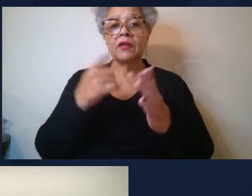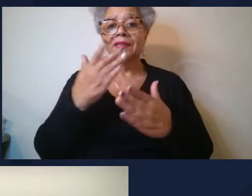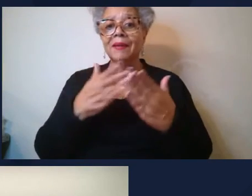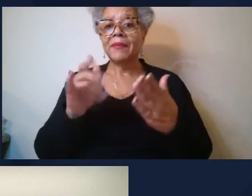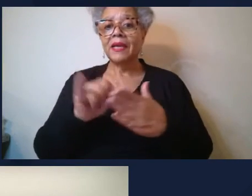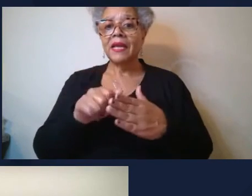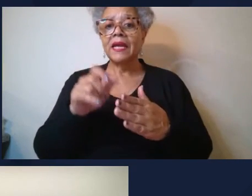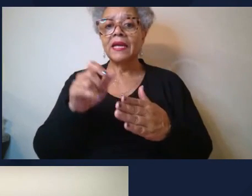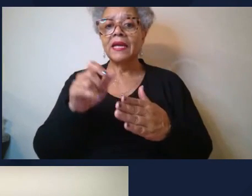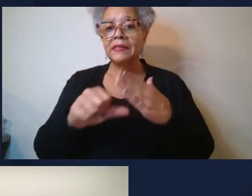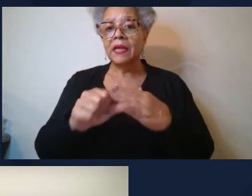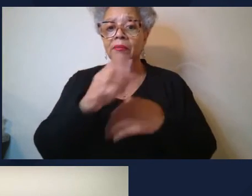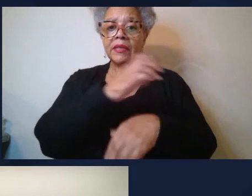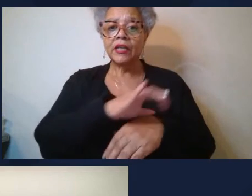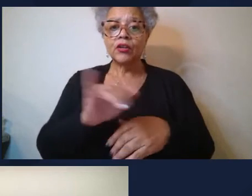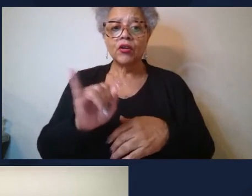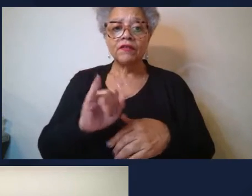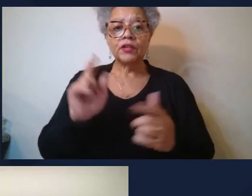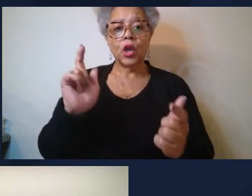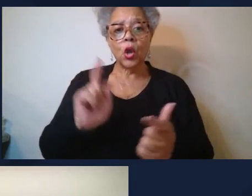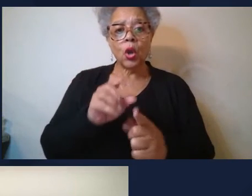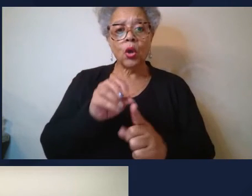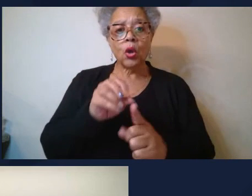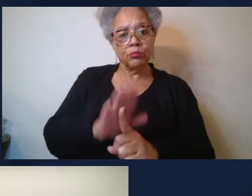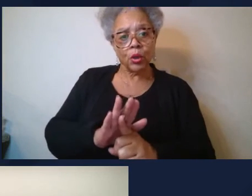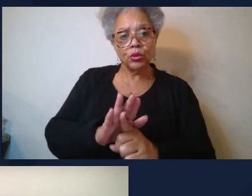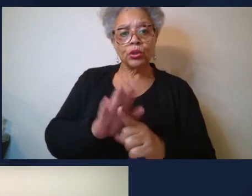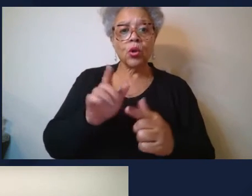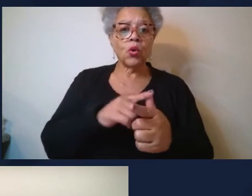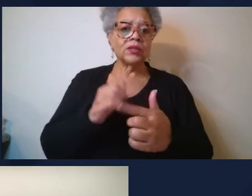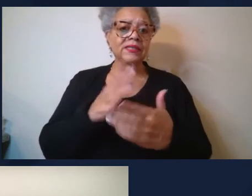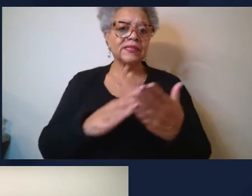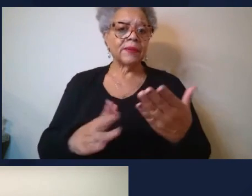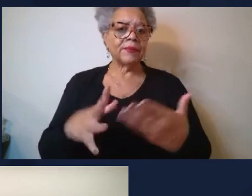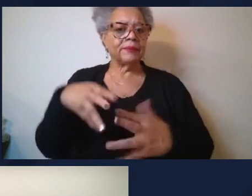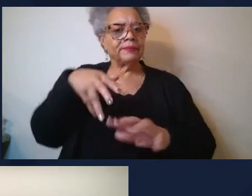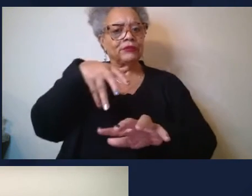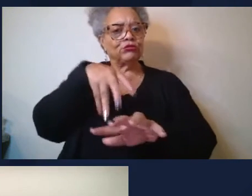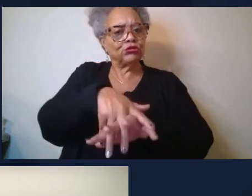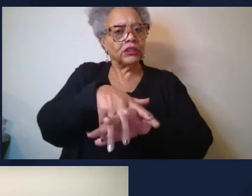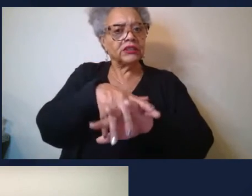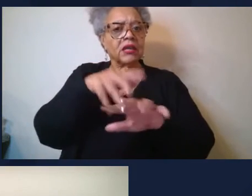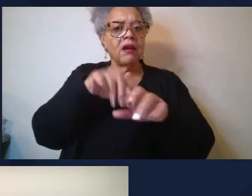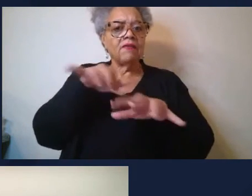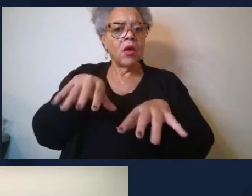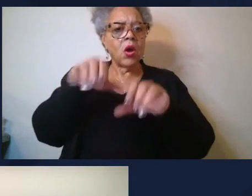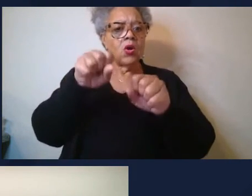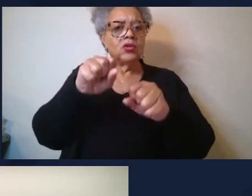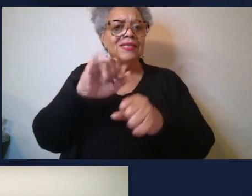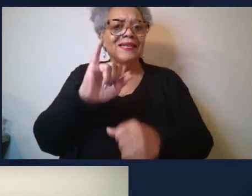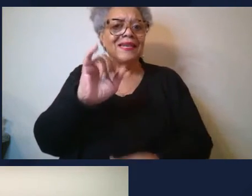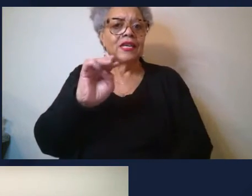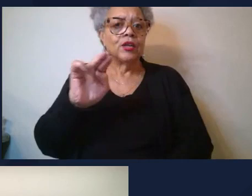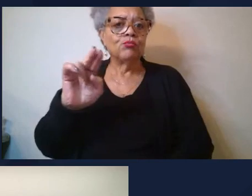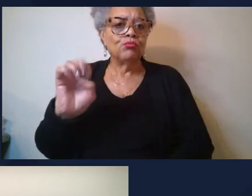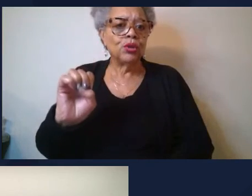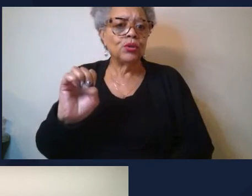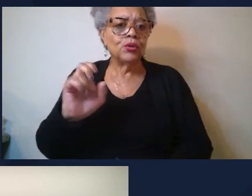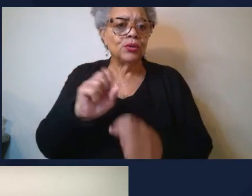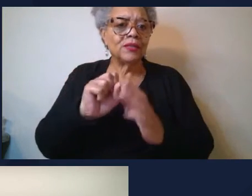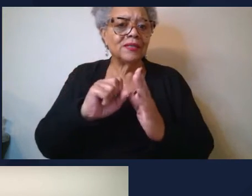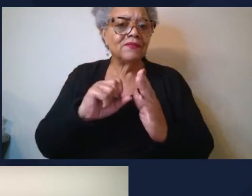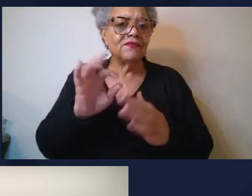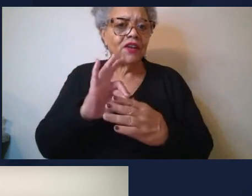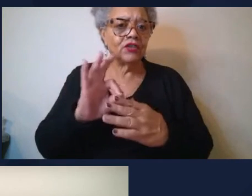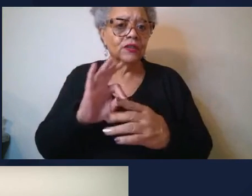low exposure dose, or rather something intrinsic to the host's immune function. The last part, something intrinsic